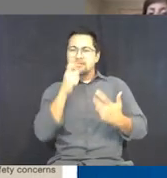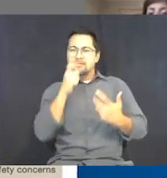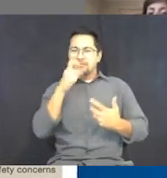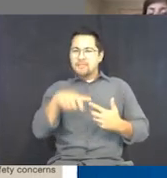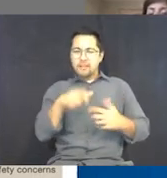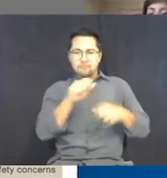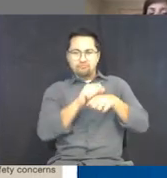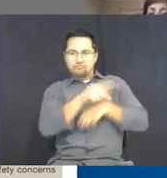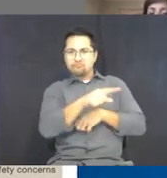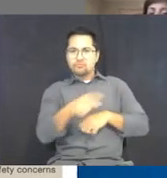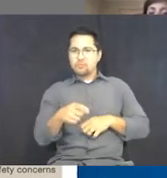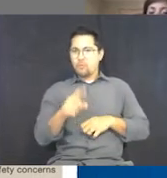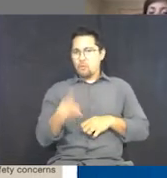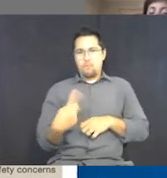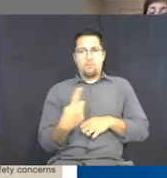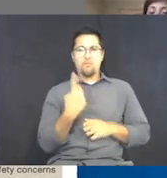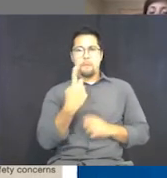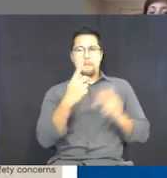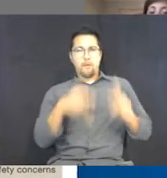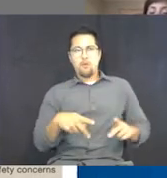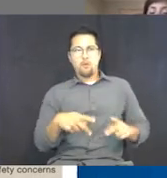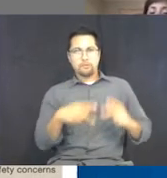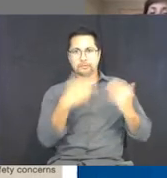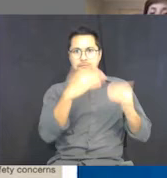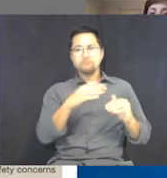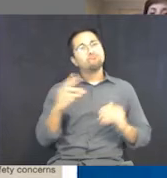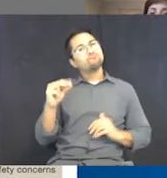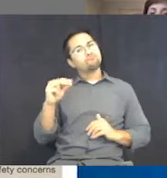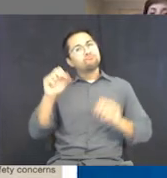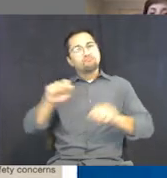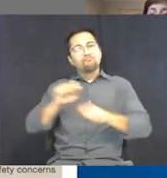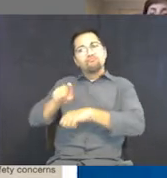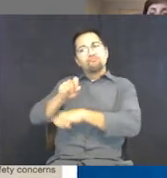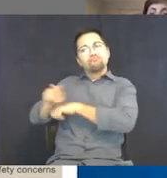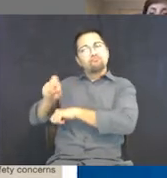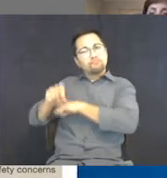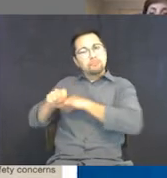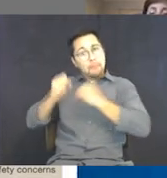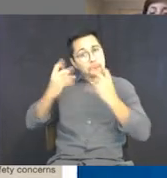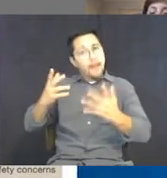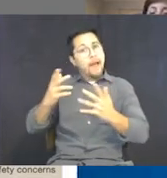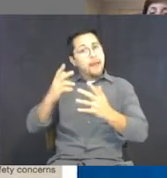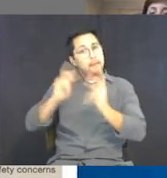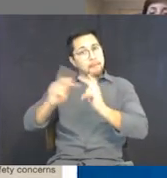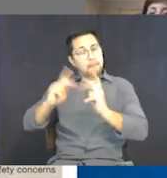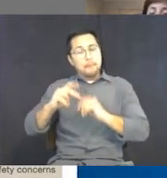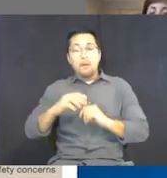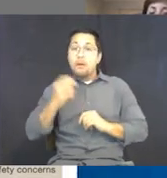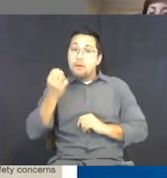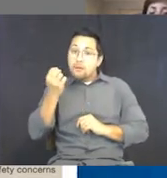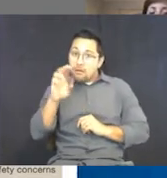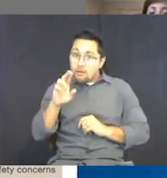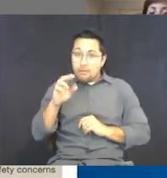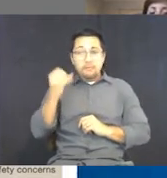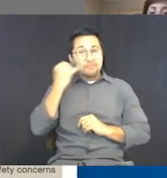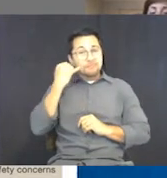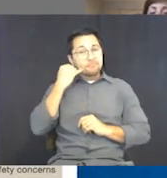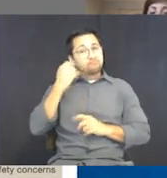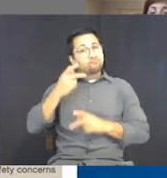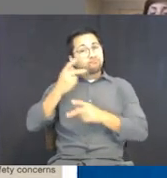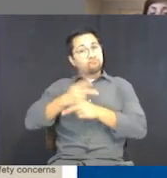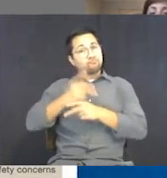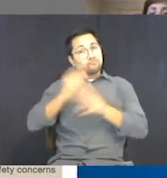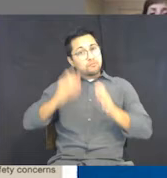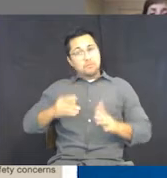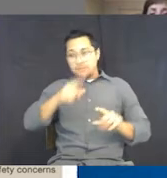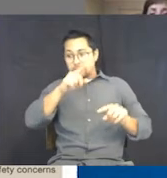sent to just one person. You might want to send it to multiple people on someone's care team. Or If a caregiver is not able